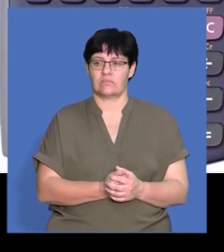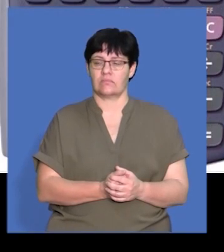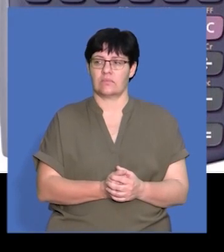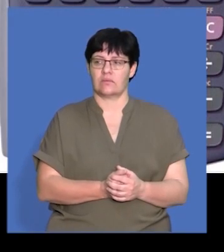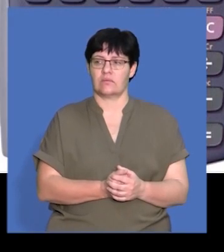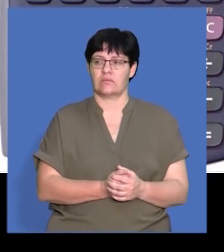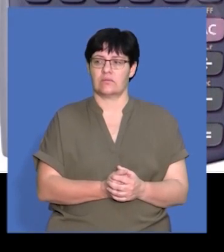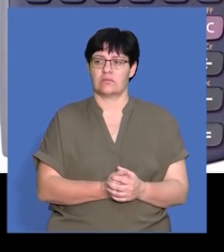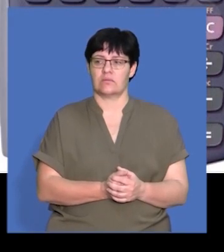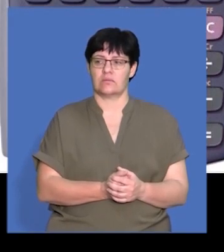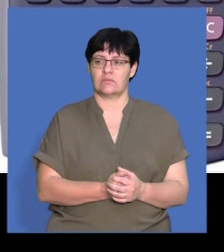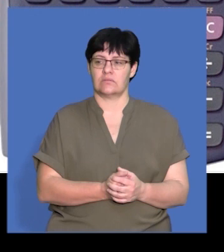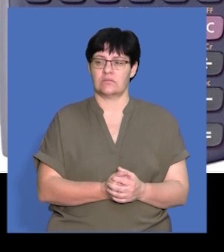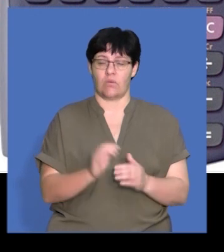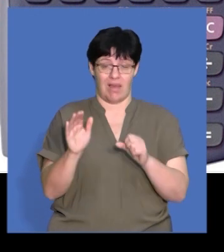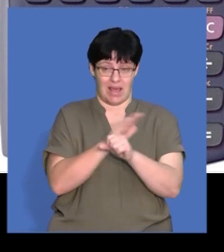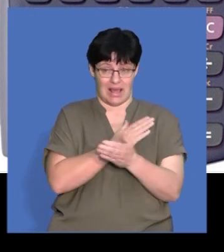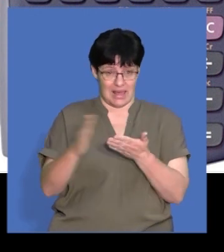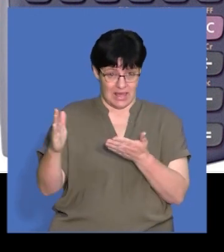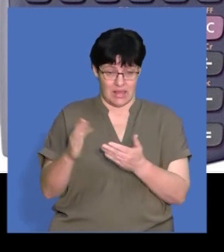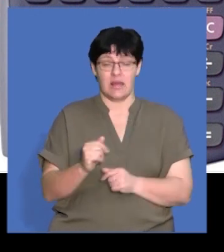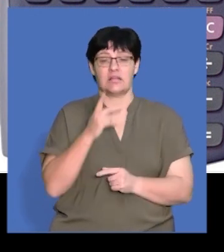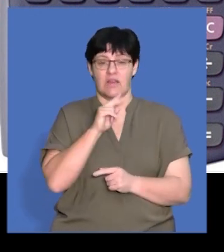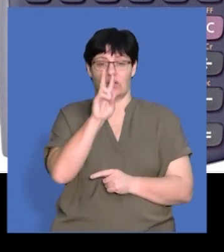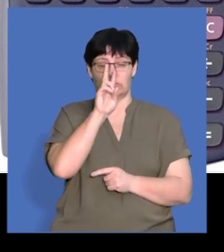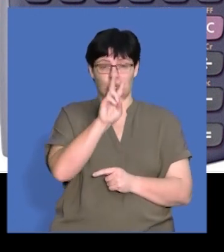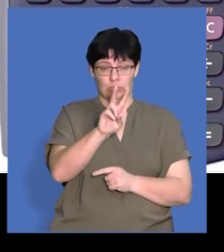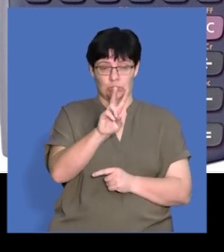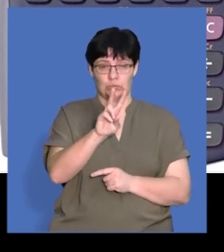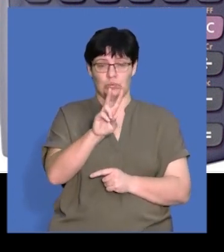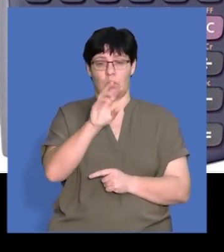right? So I'm going to clear this totally. So I'm going by